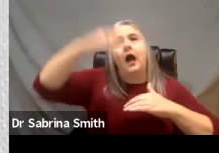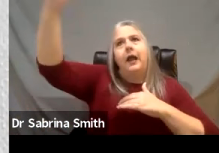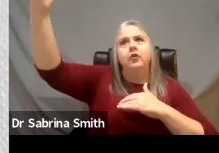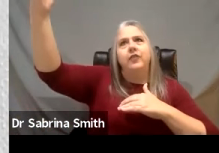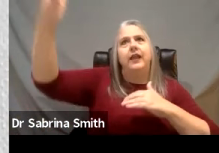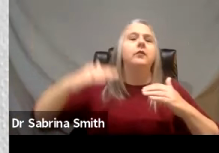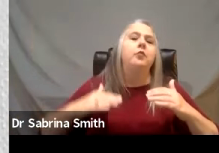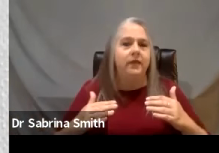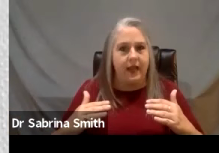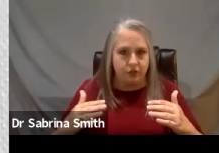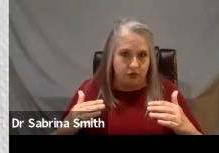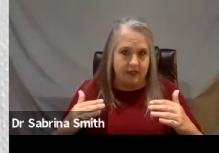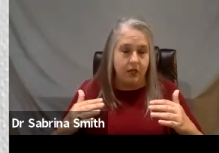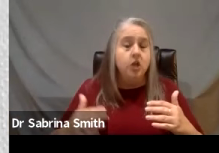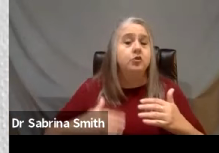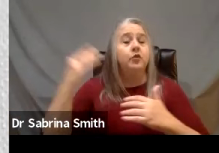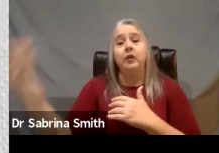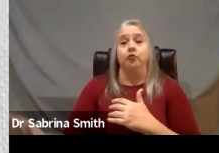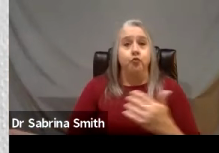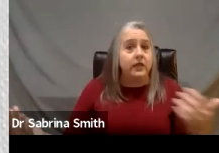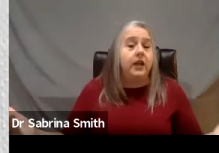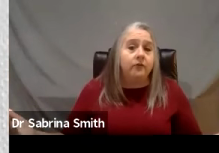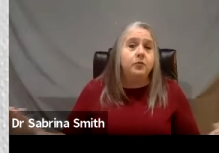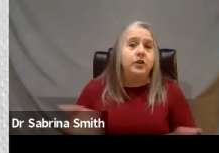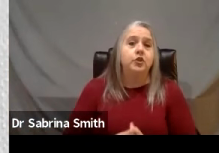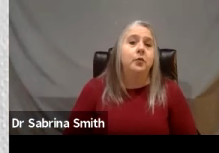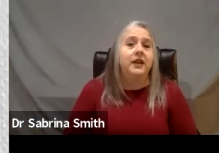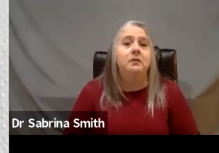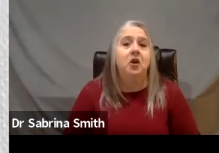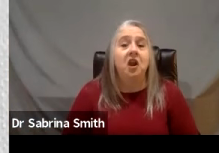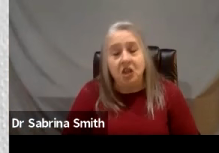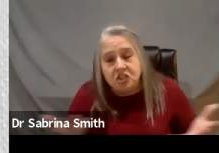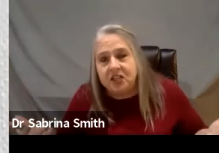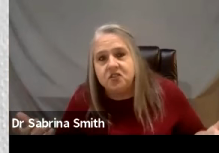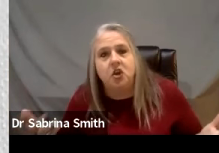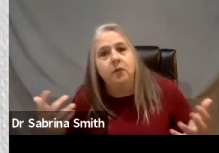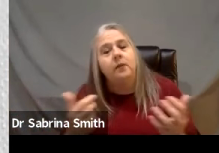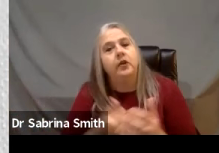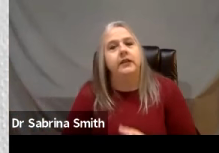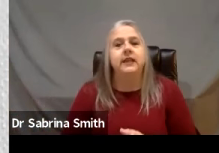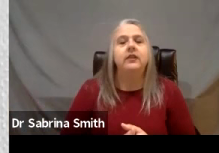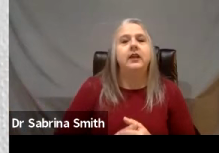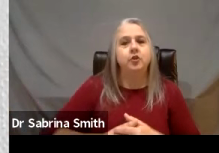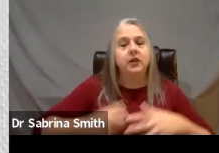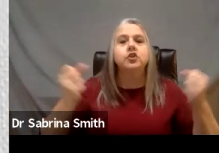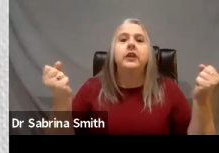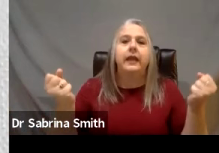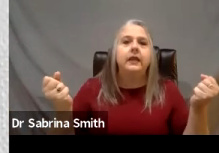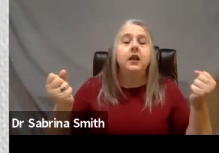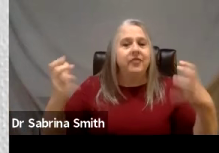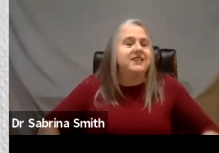that's higher than will be the national test. So if you get really comfortable interpreting NPR, chances are you could probably go ahead and take the national,